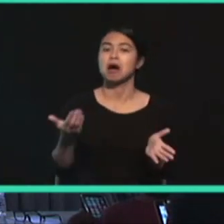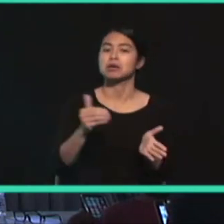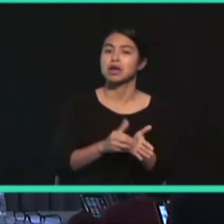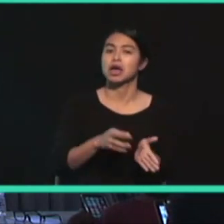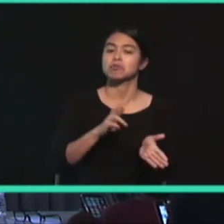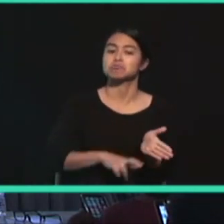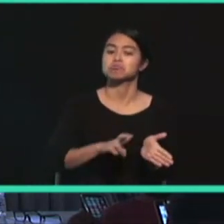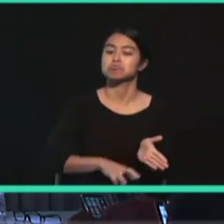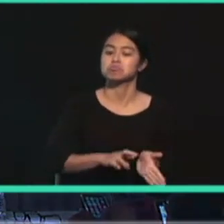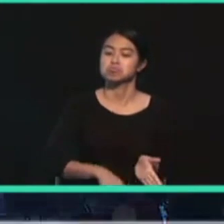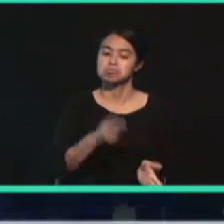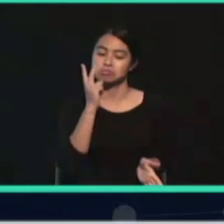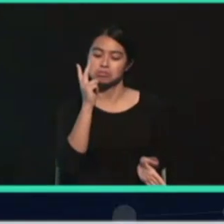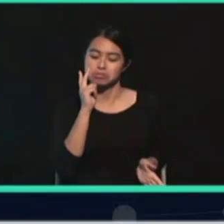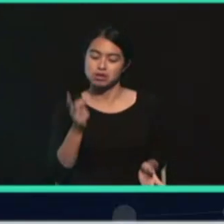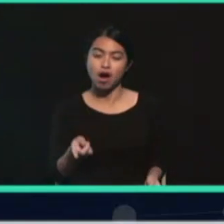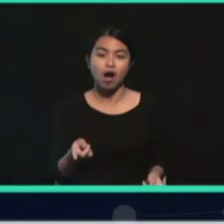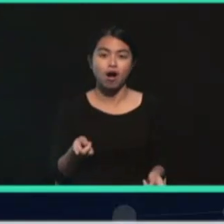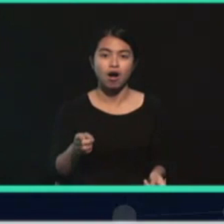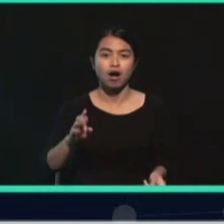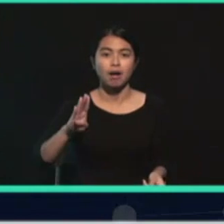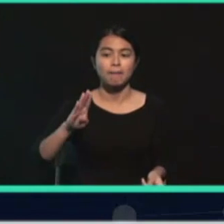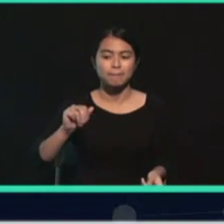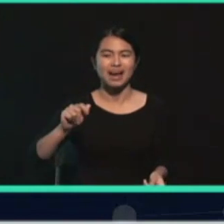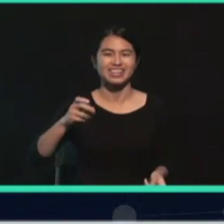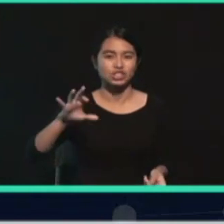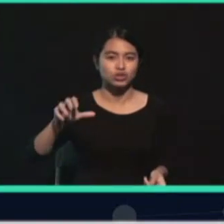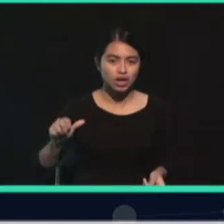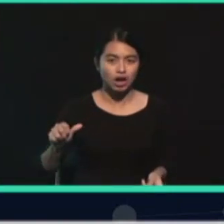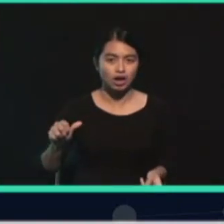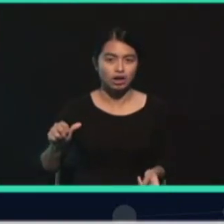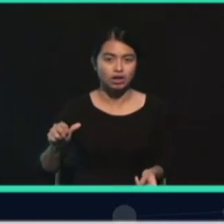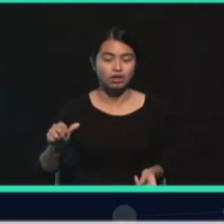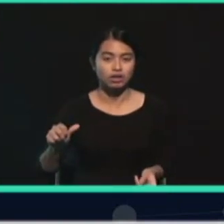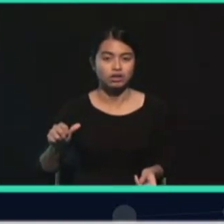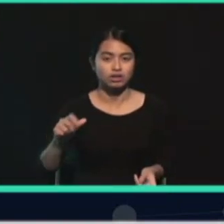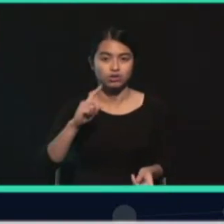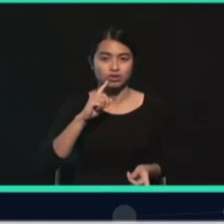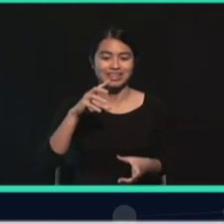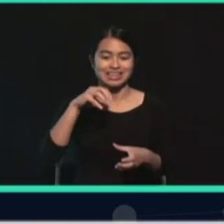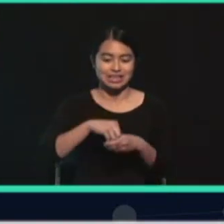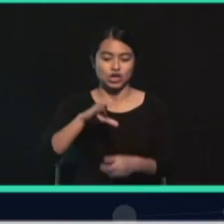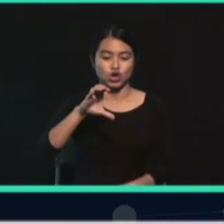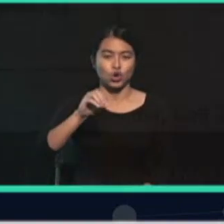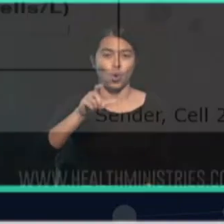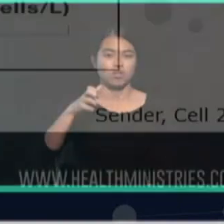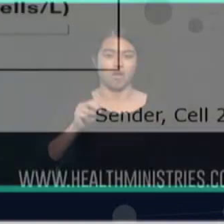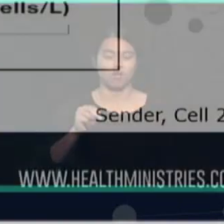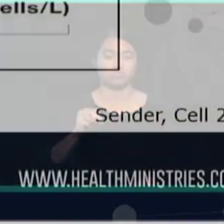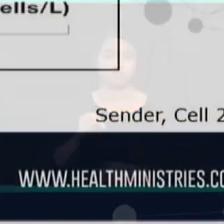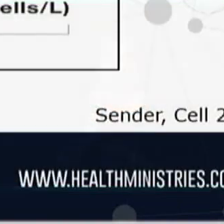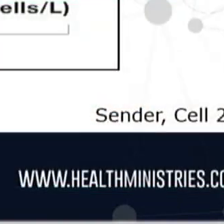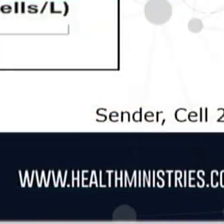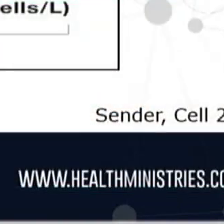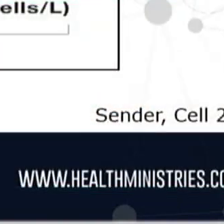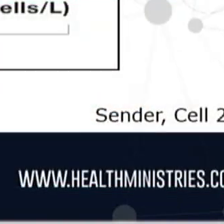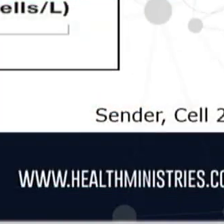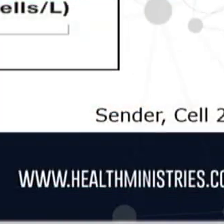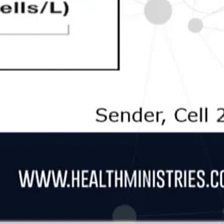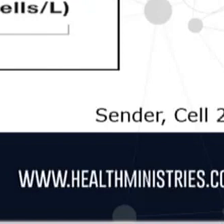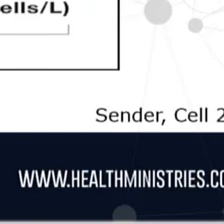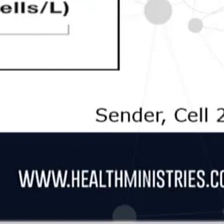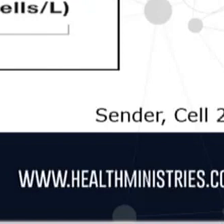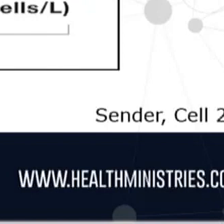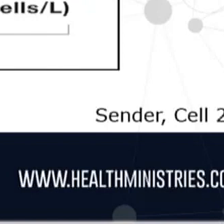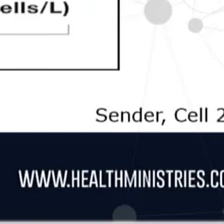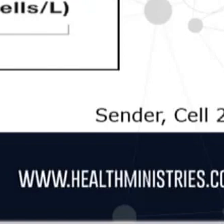body, the bacterial cells are dominated by all the bacteria that are located in the colon. In humans, the human